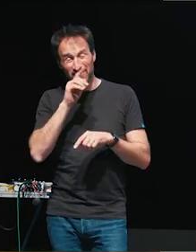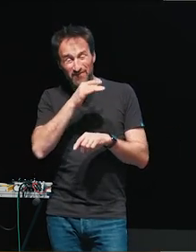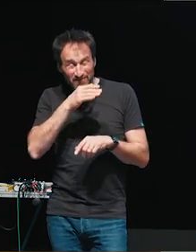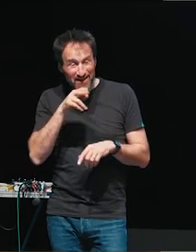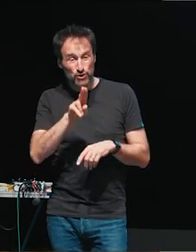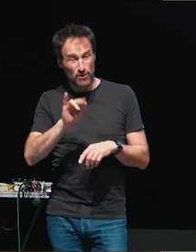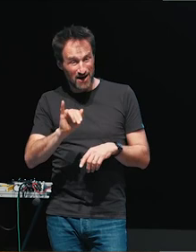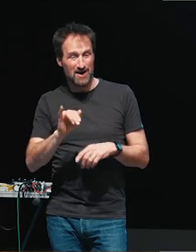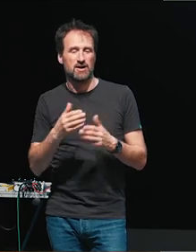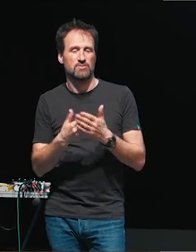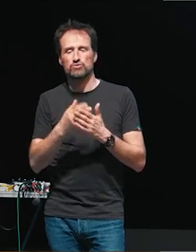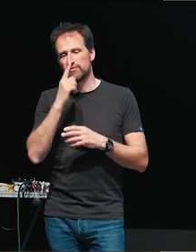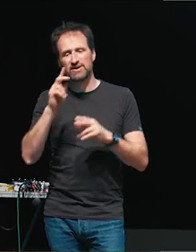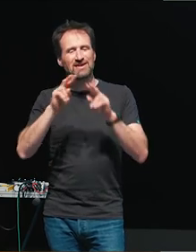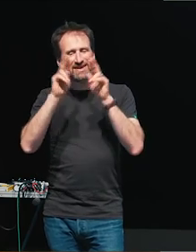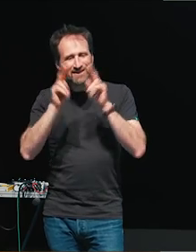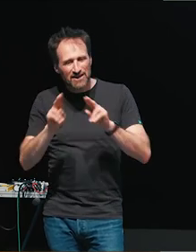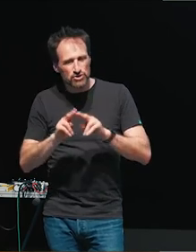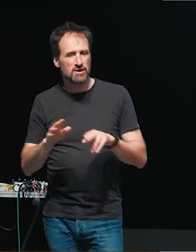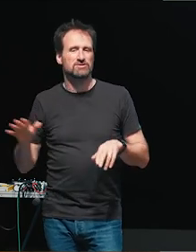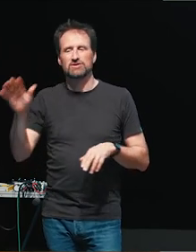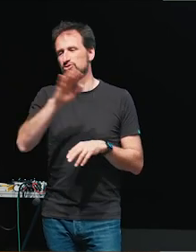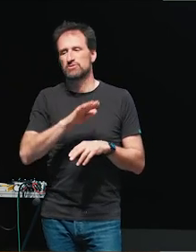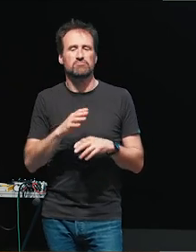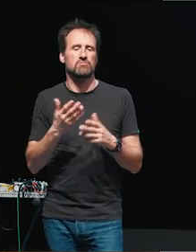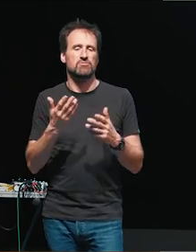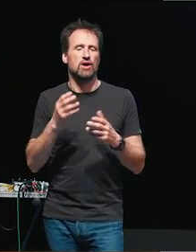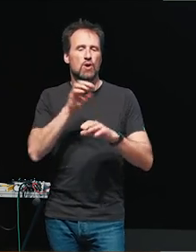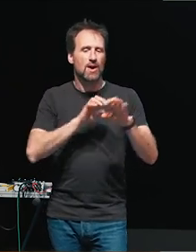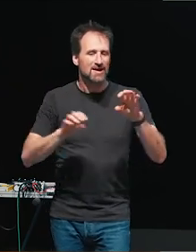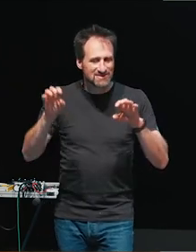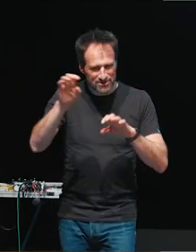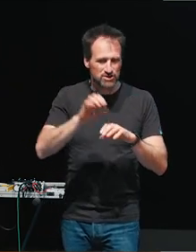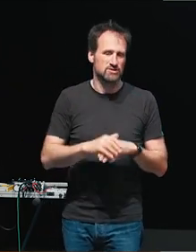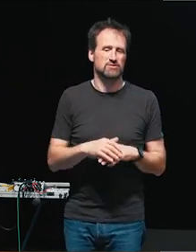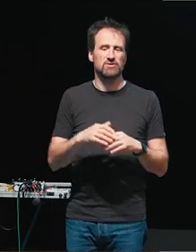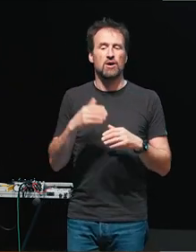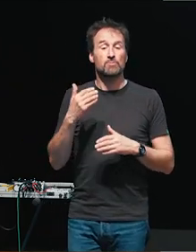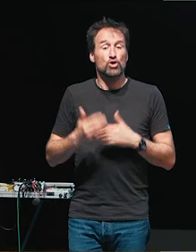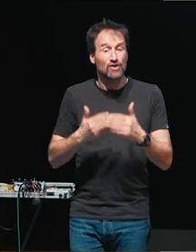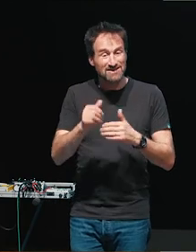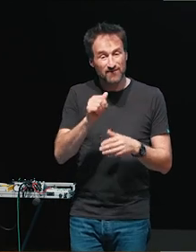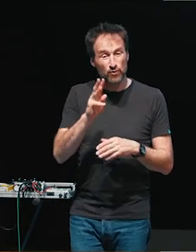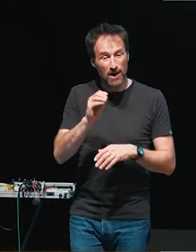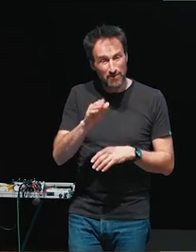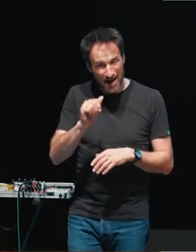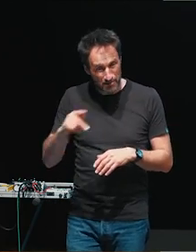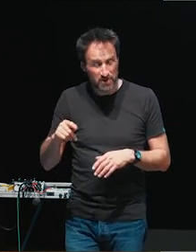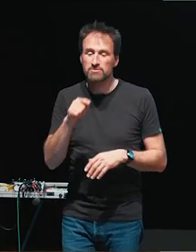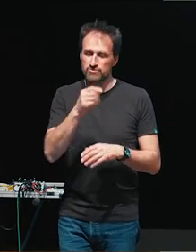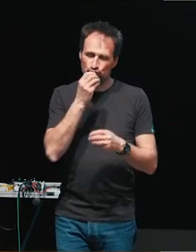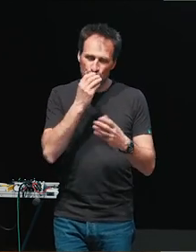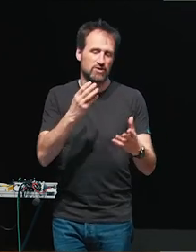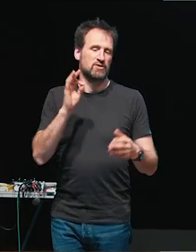use internationalization, localization, progressive web apps, for example, that's a good use case for serverless